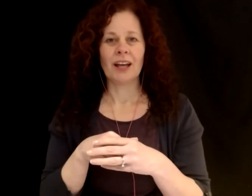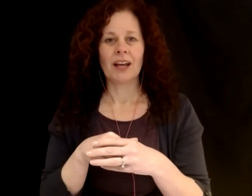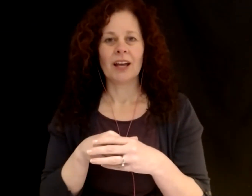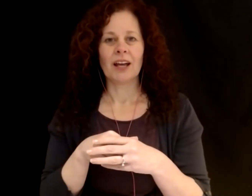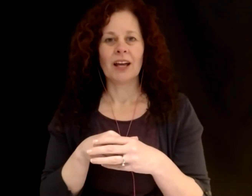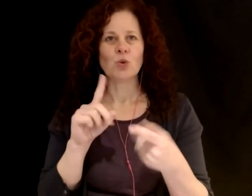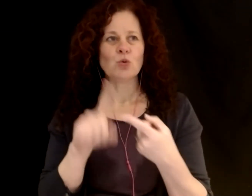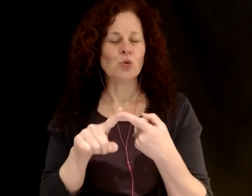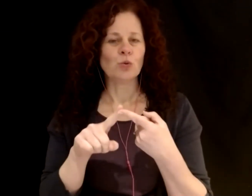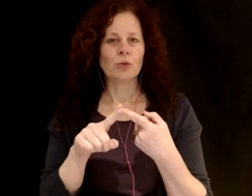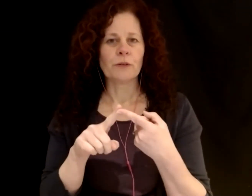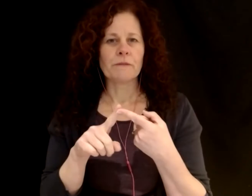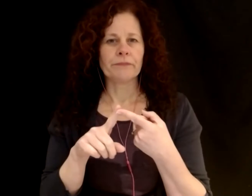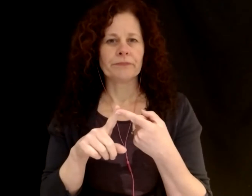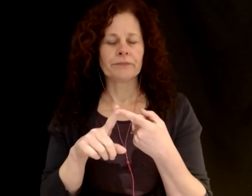active